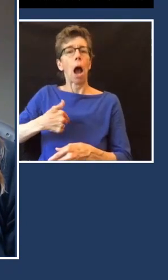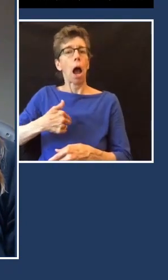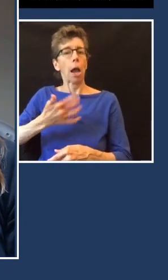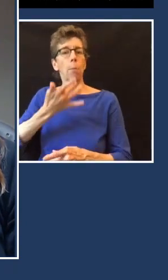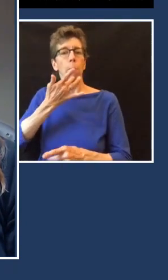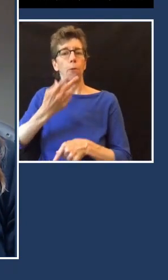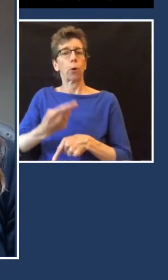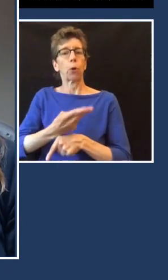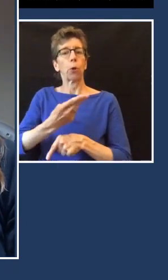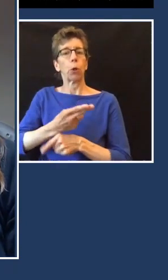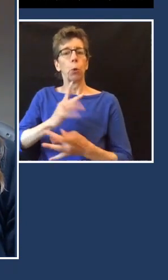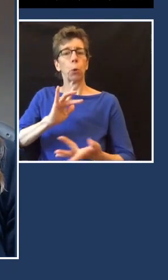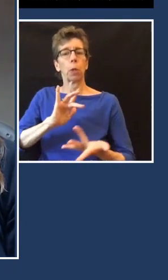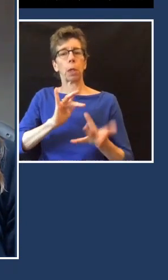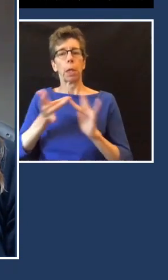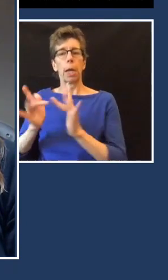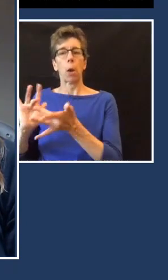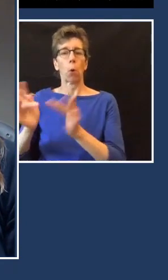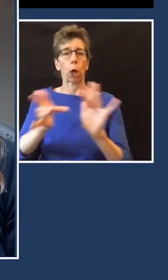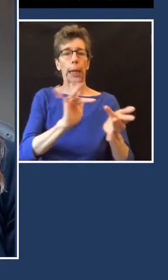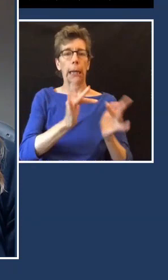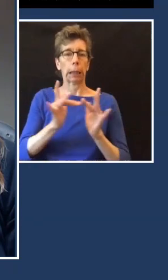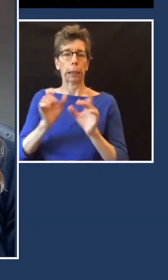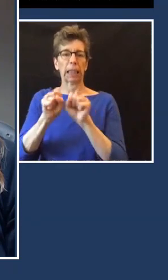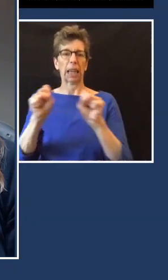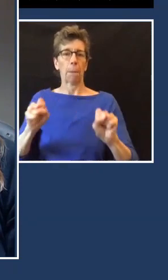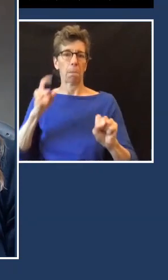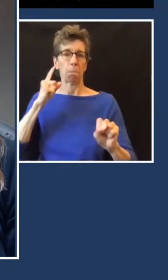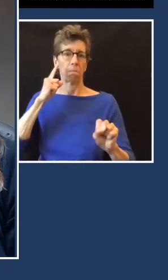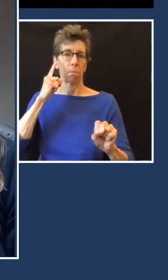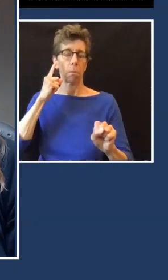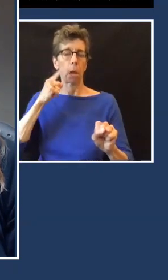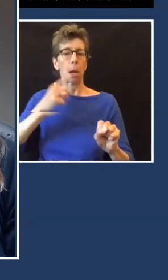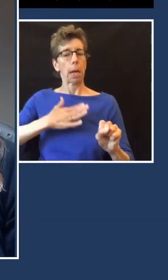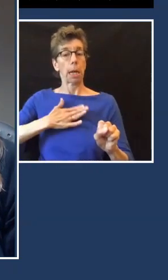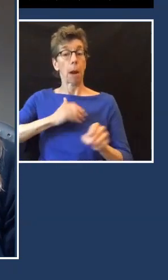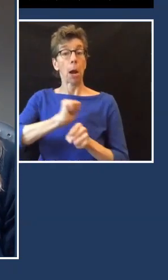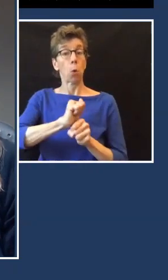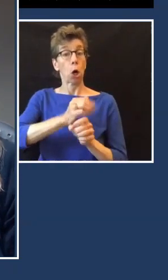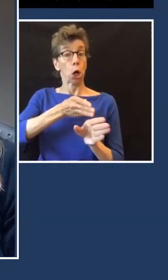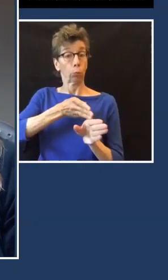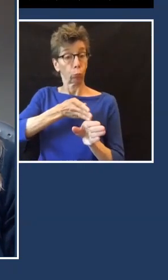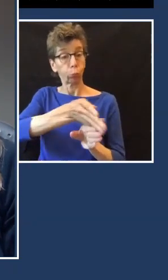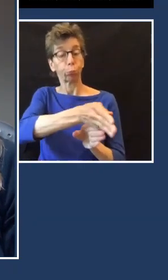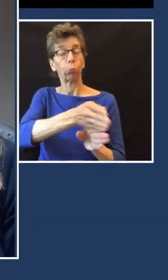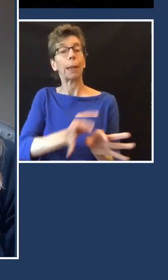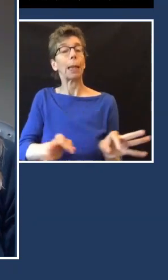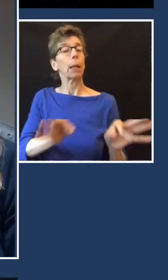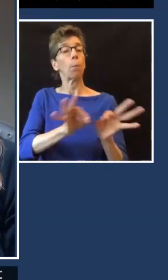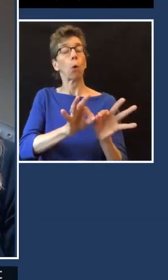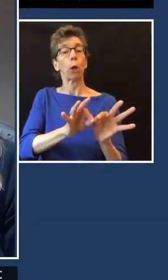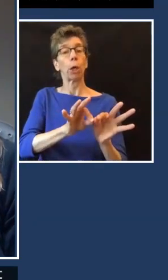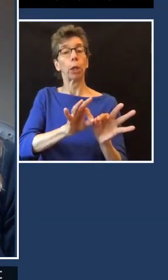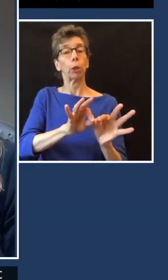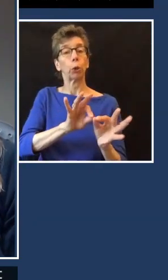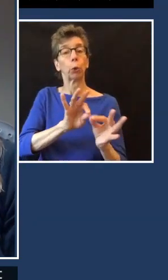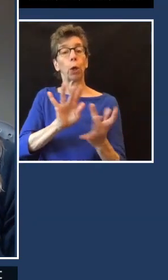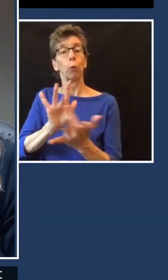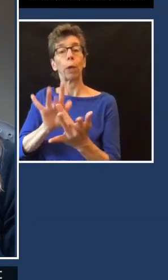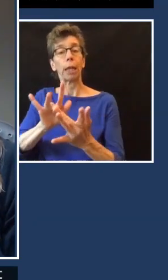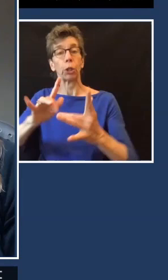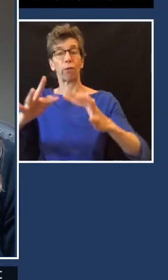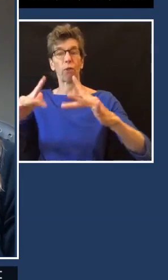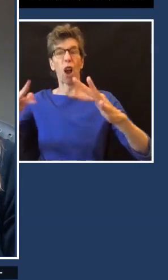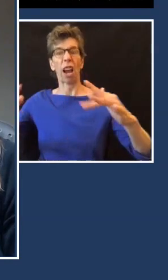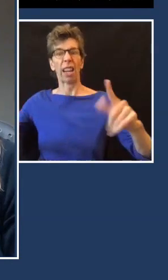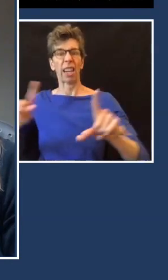networking platform. In my line of work, I would like to be able to reach a lot of different communities and individuals. So